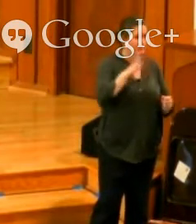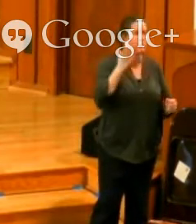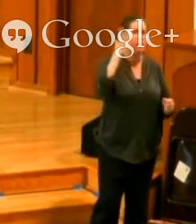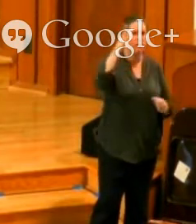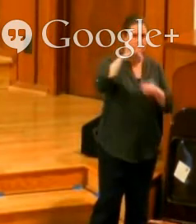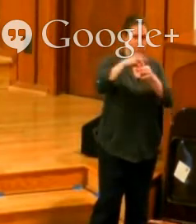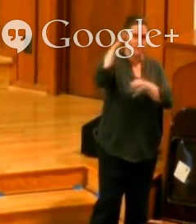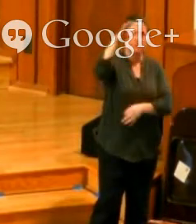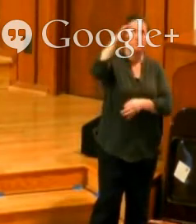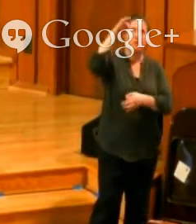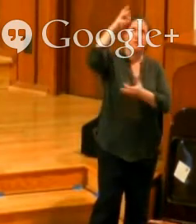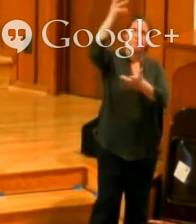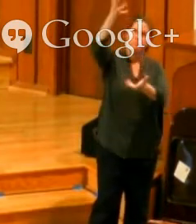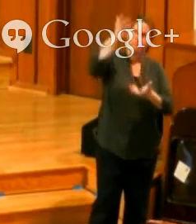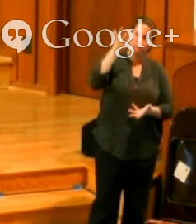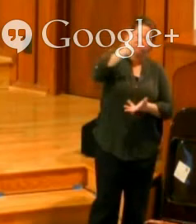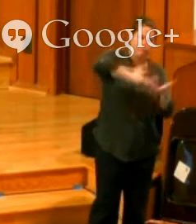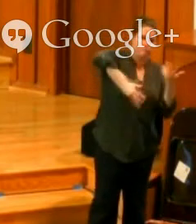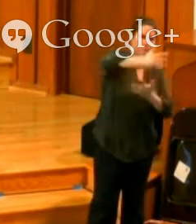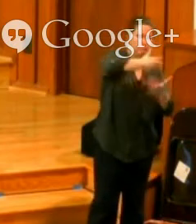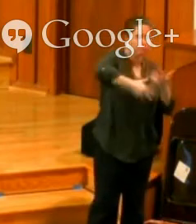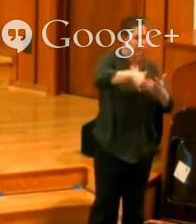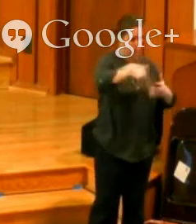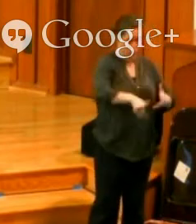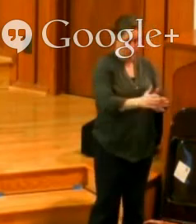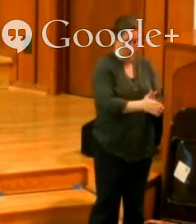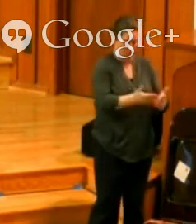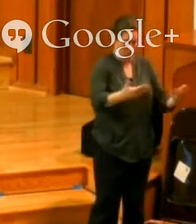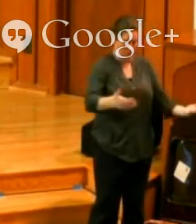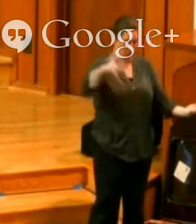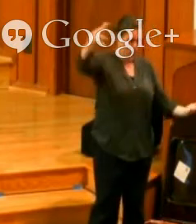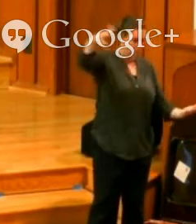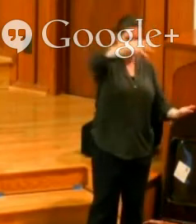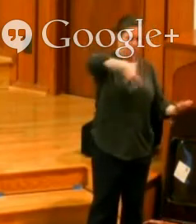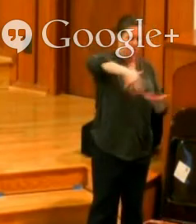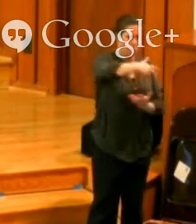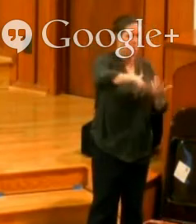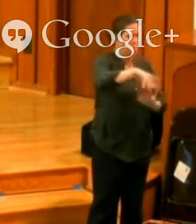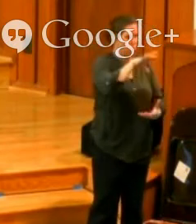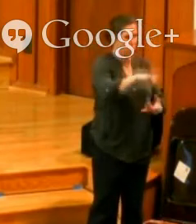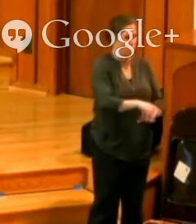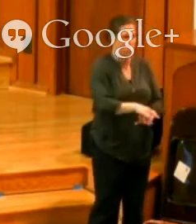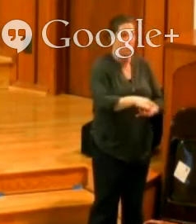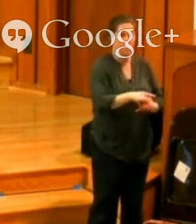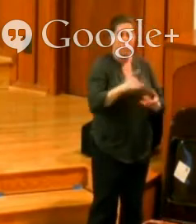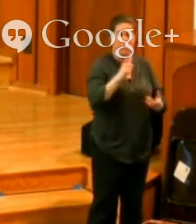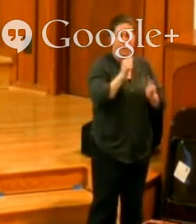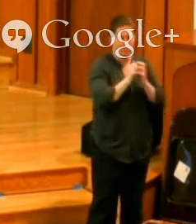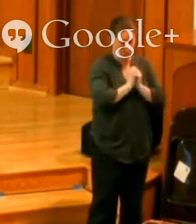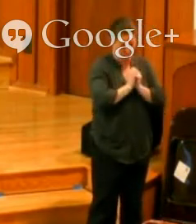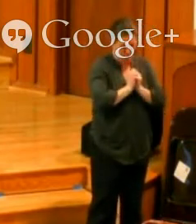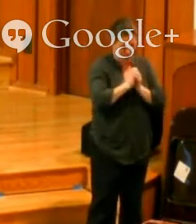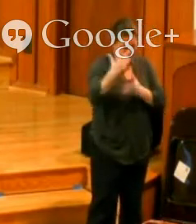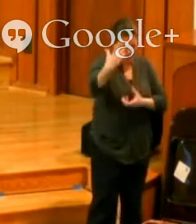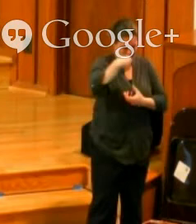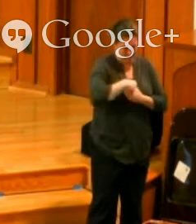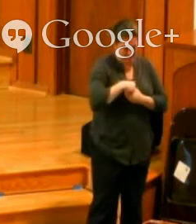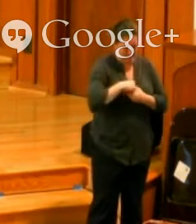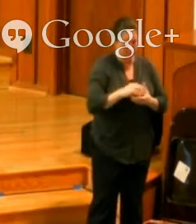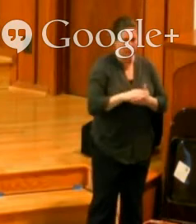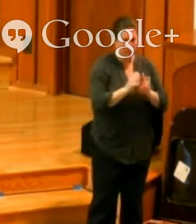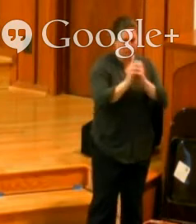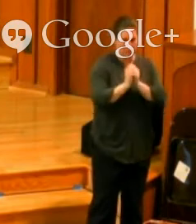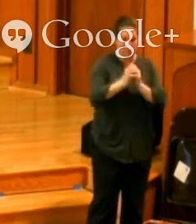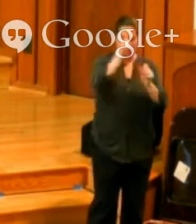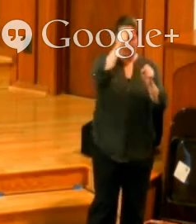be in our presence, in our midst, as we open the Word. Can we do that right now? Can we pray for the Spirit to be in our attendance? Let's pray. Father